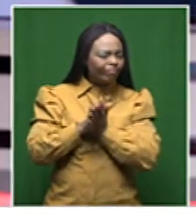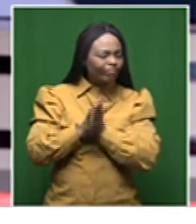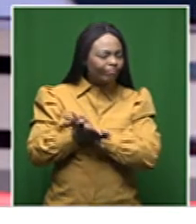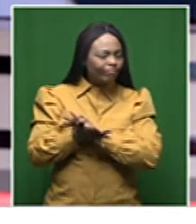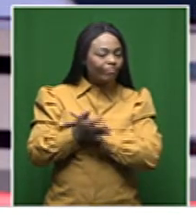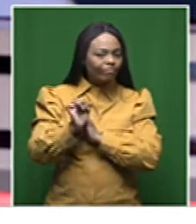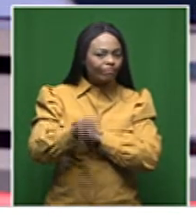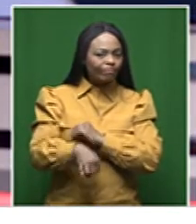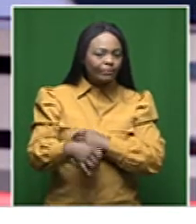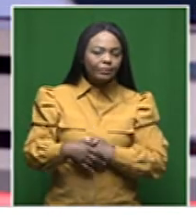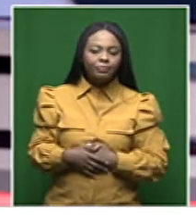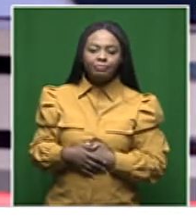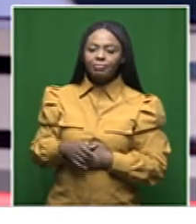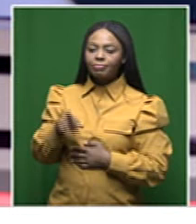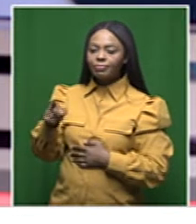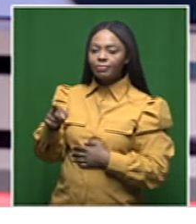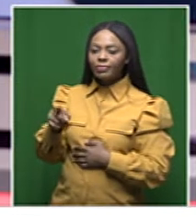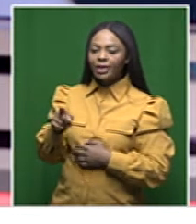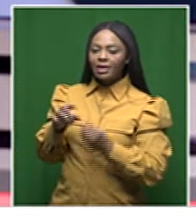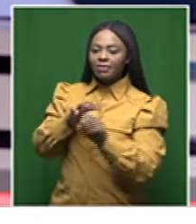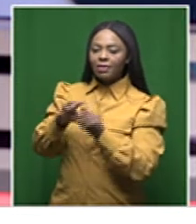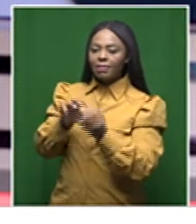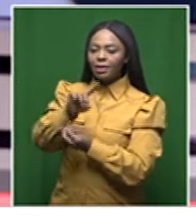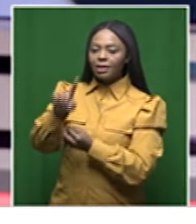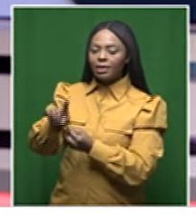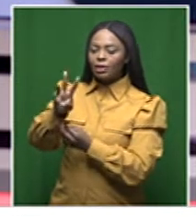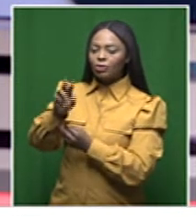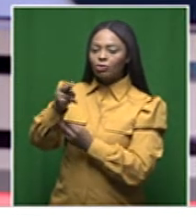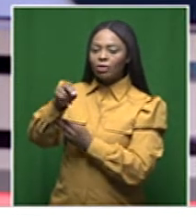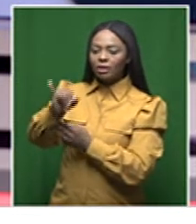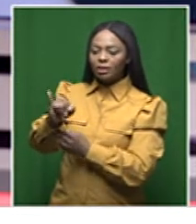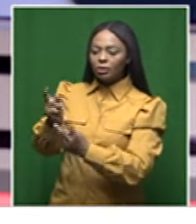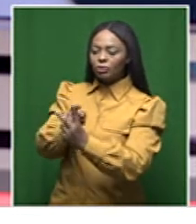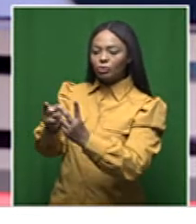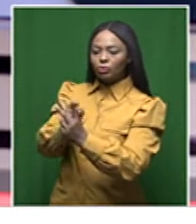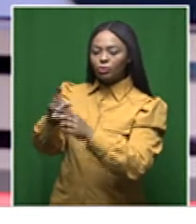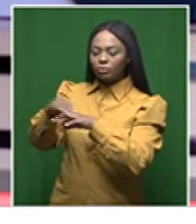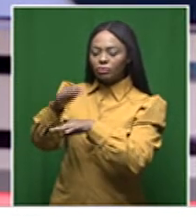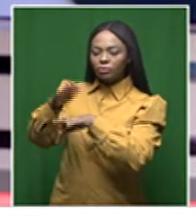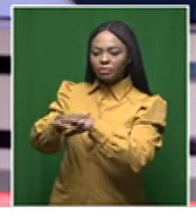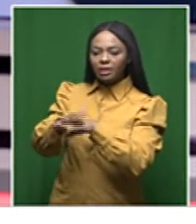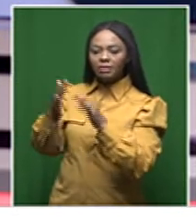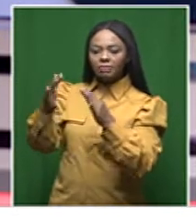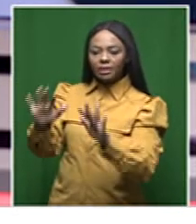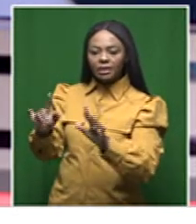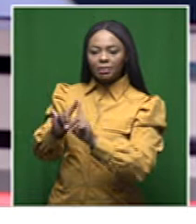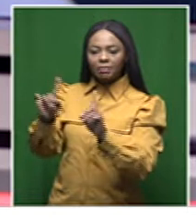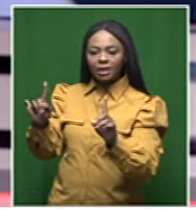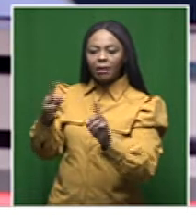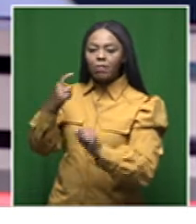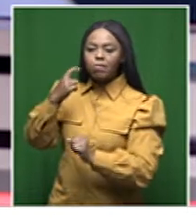to the Zwanes just now, and theirs is a story of a couple and the experience that they had. So you